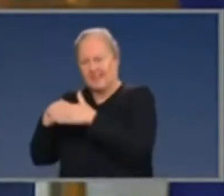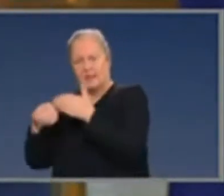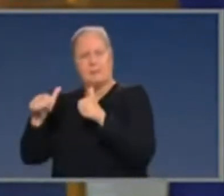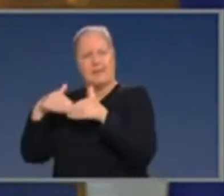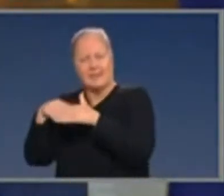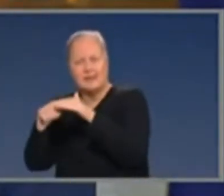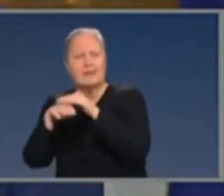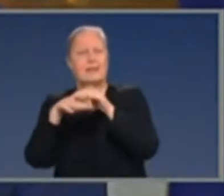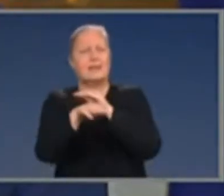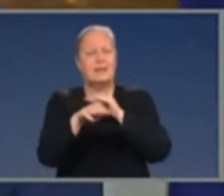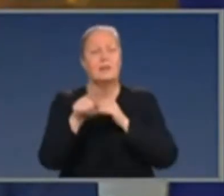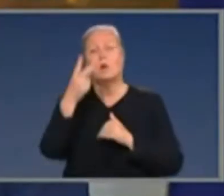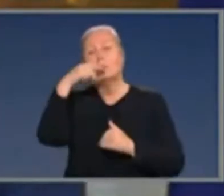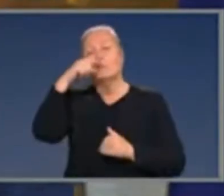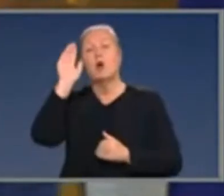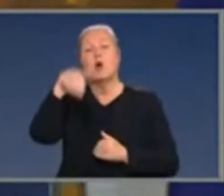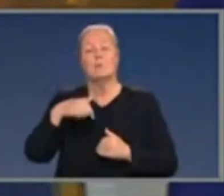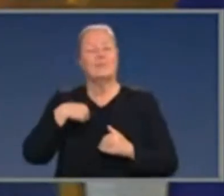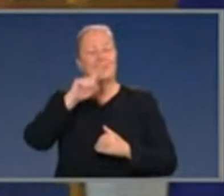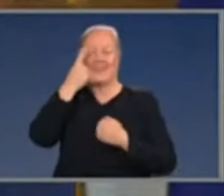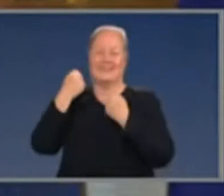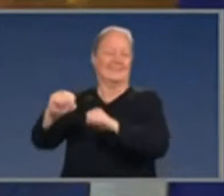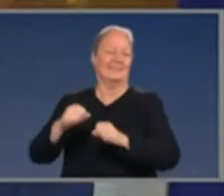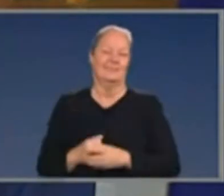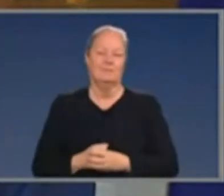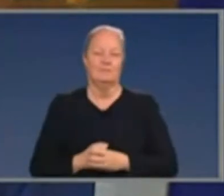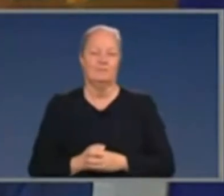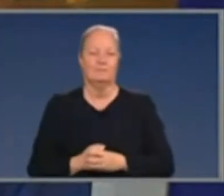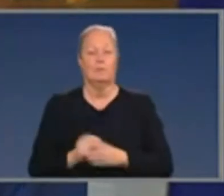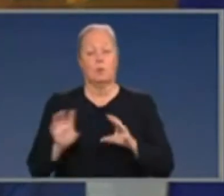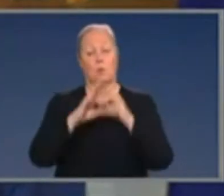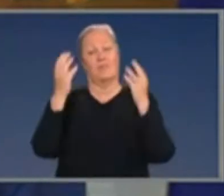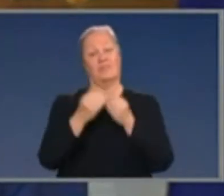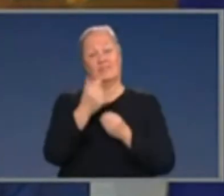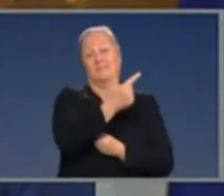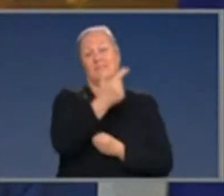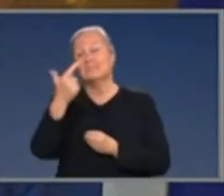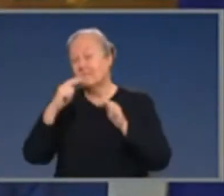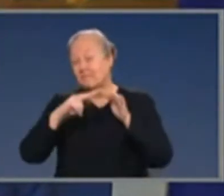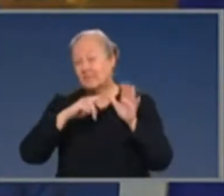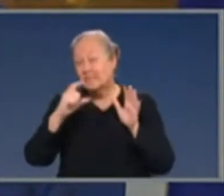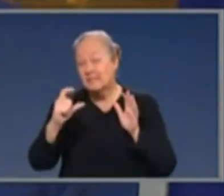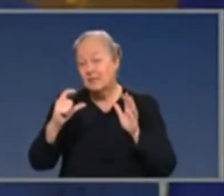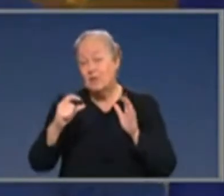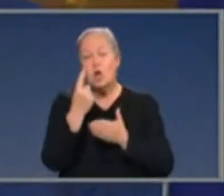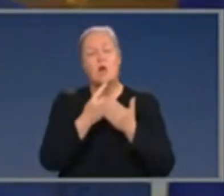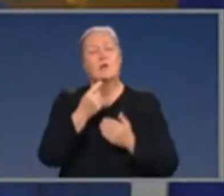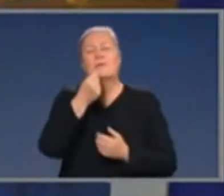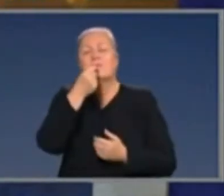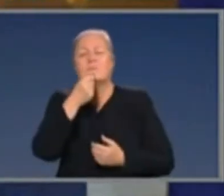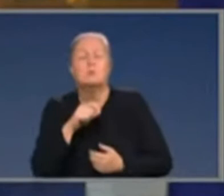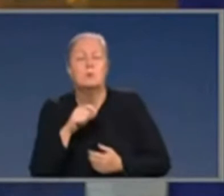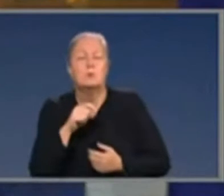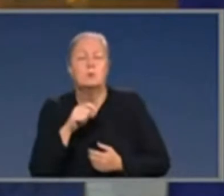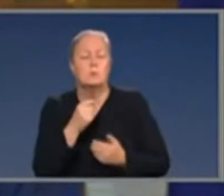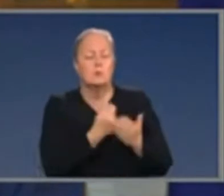essentially unavoidable. For most of those 77 facilities, there have been only one or two small cases. The public